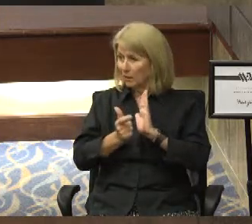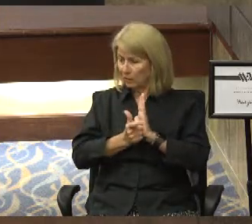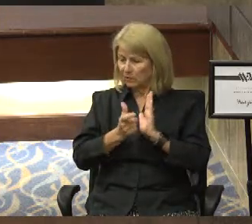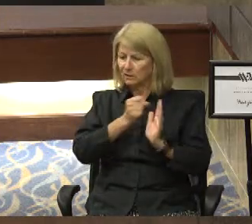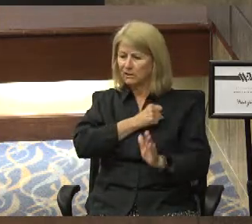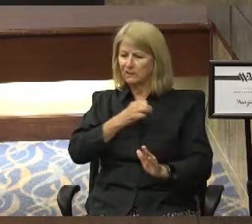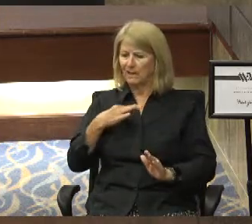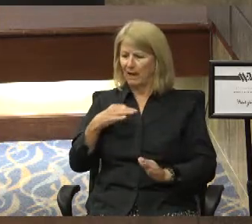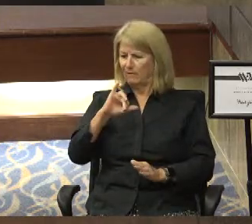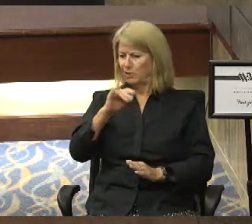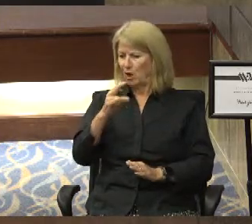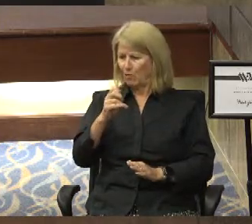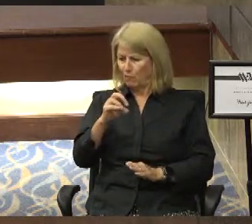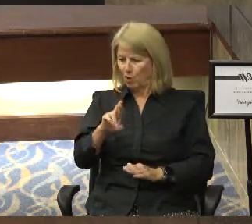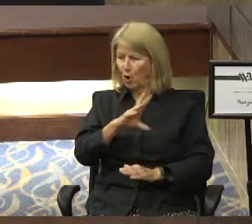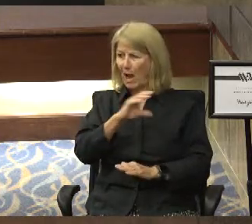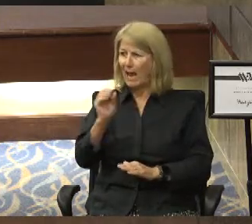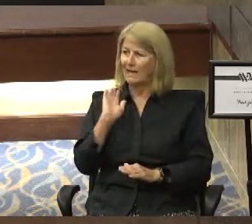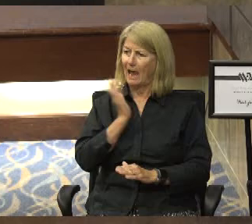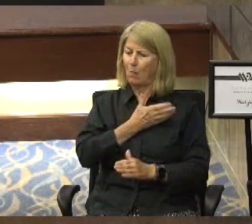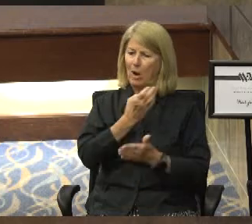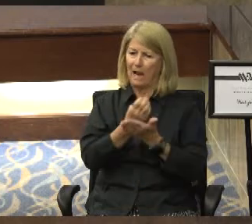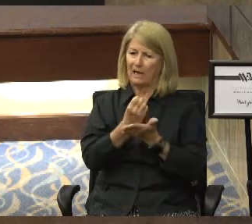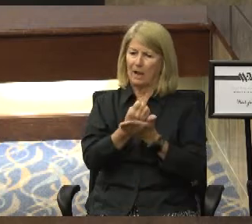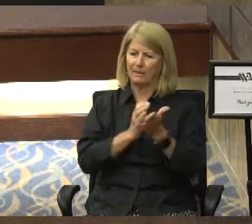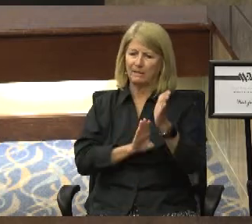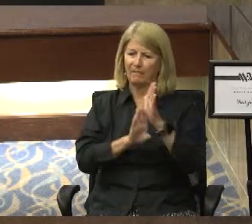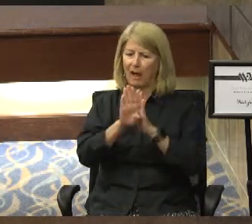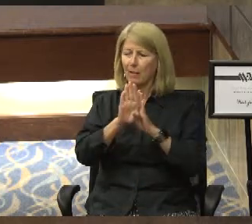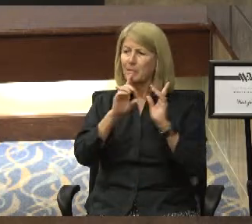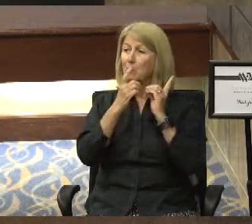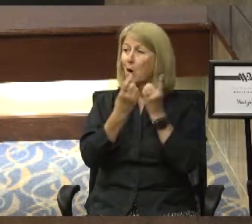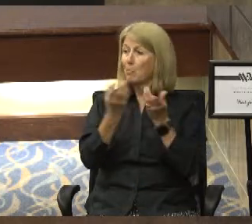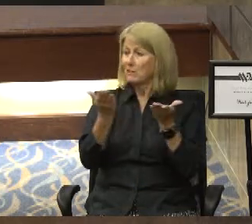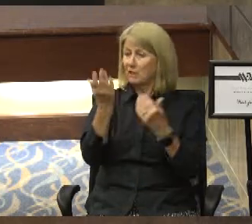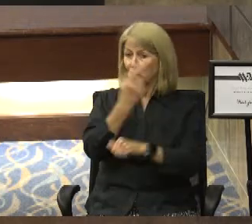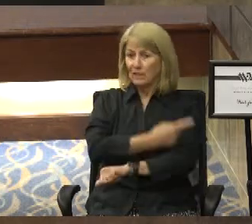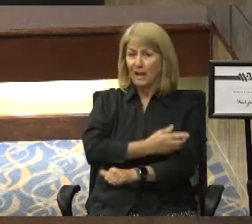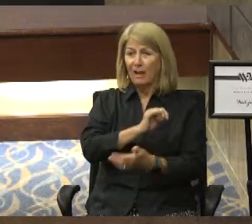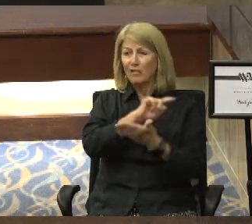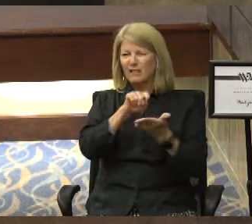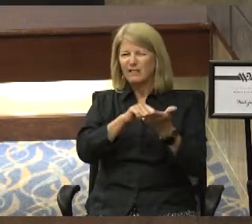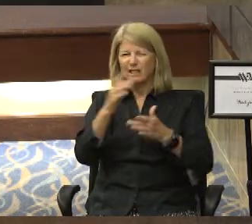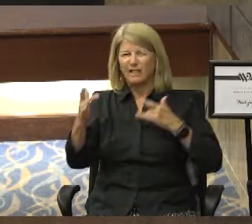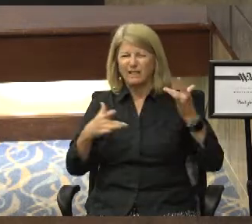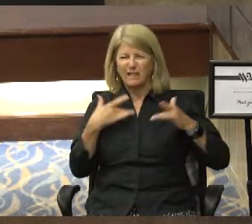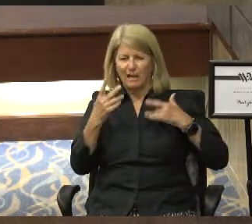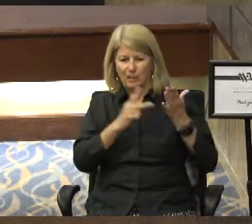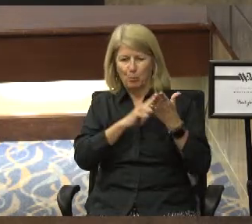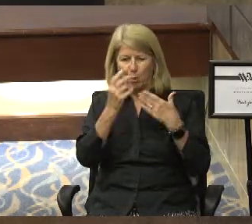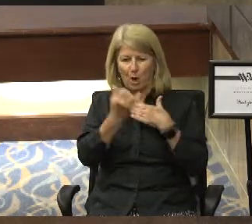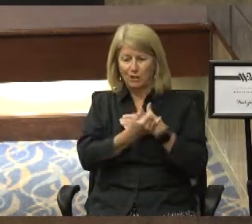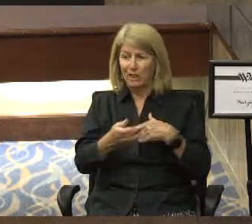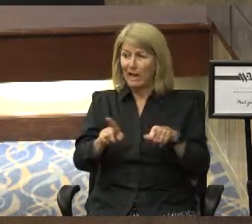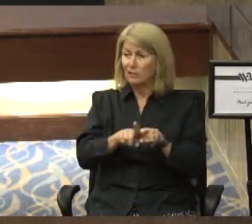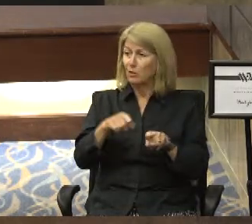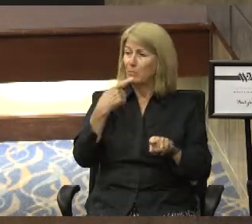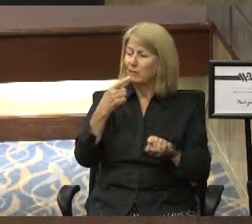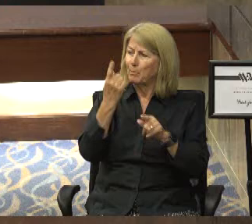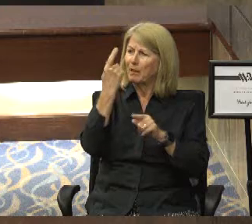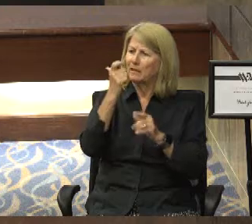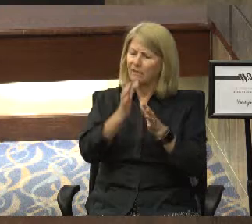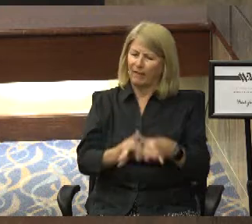and our economic development partners that are here today. This is an exciting project, as Jim mentioned, because of the